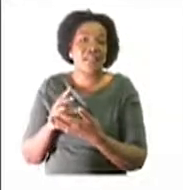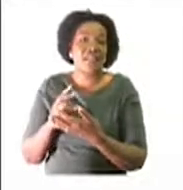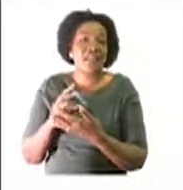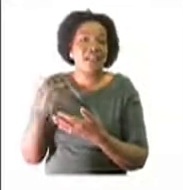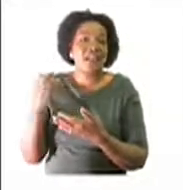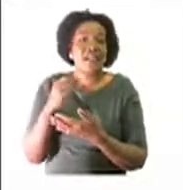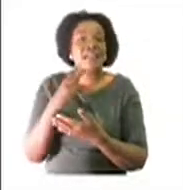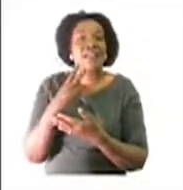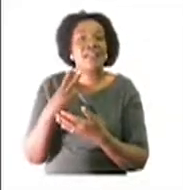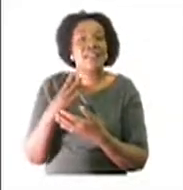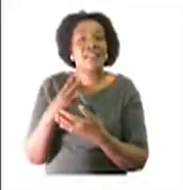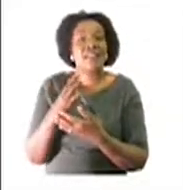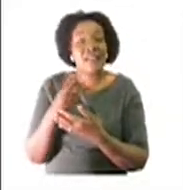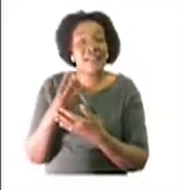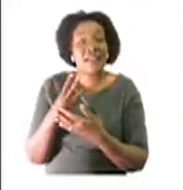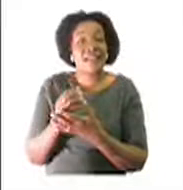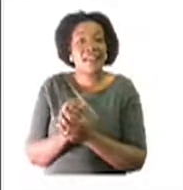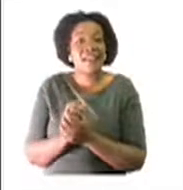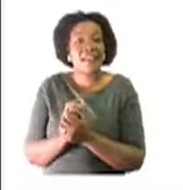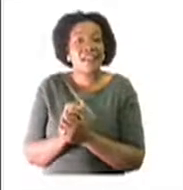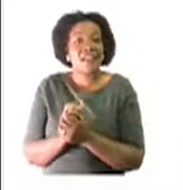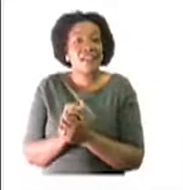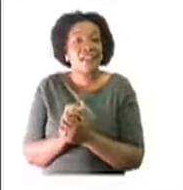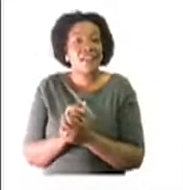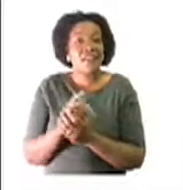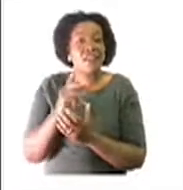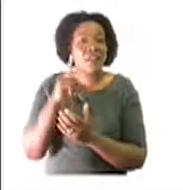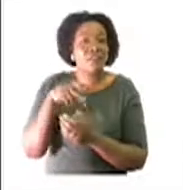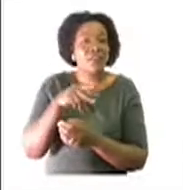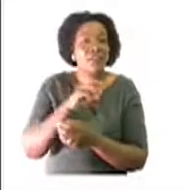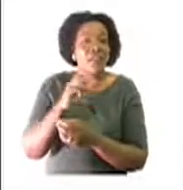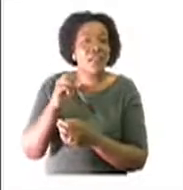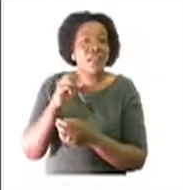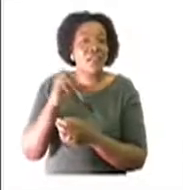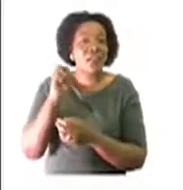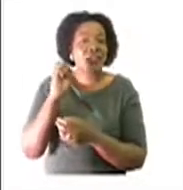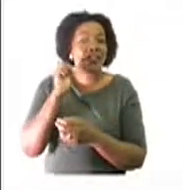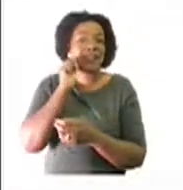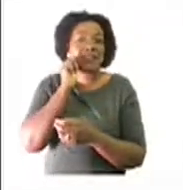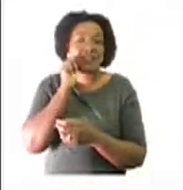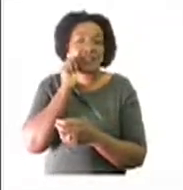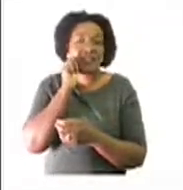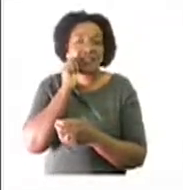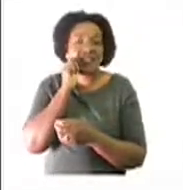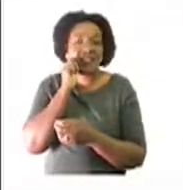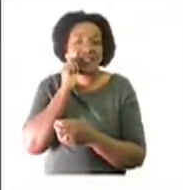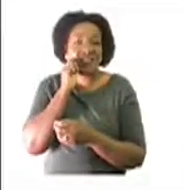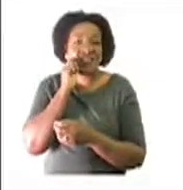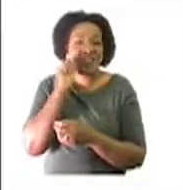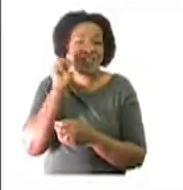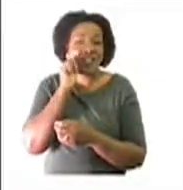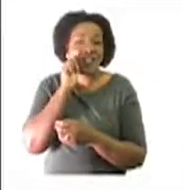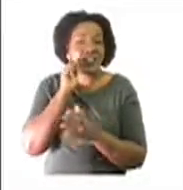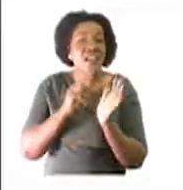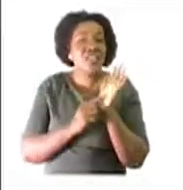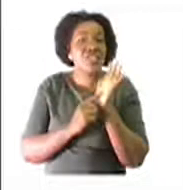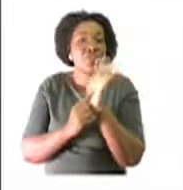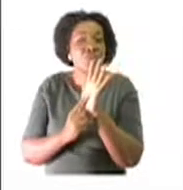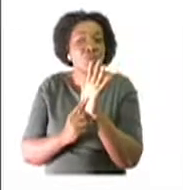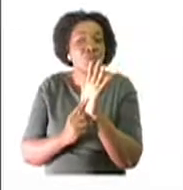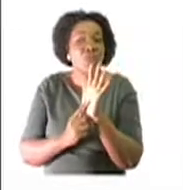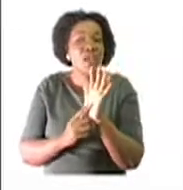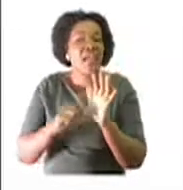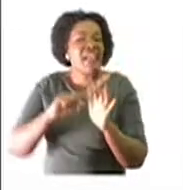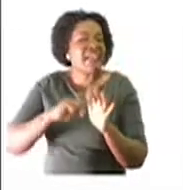possessive nouns. What are they? They are the nouns that shows ownership, something